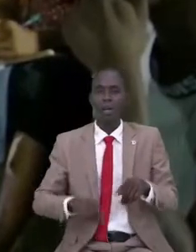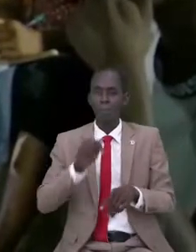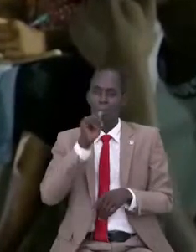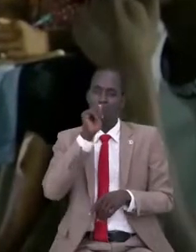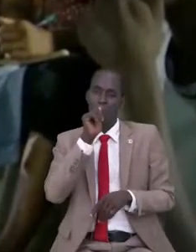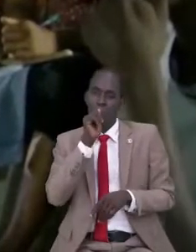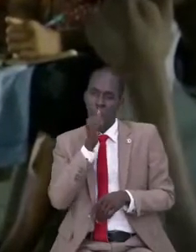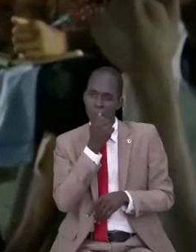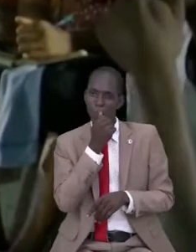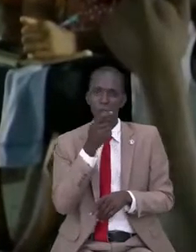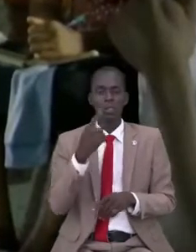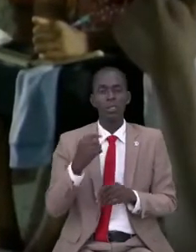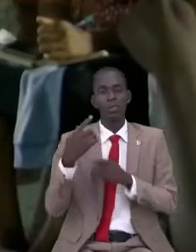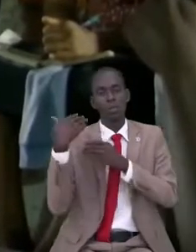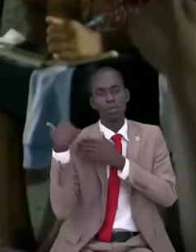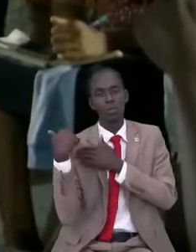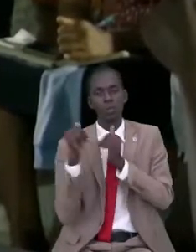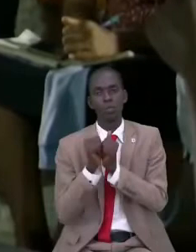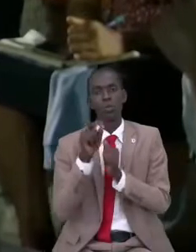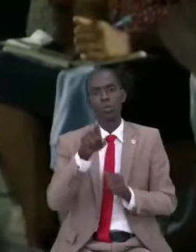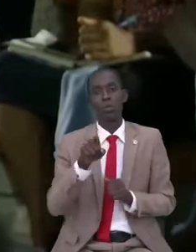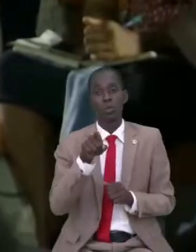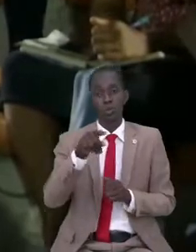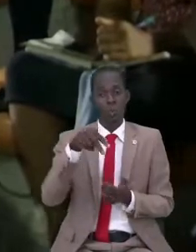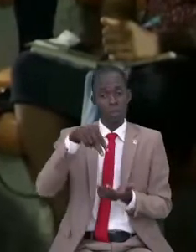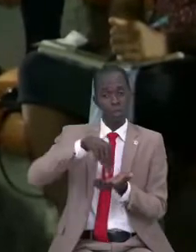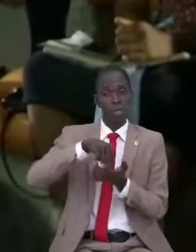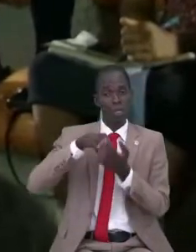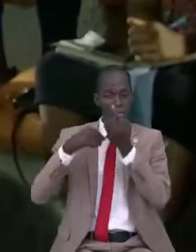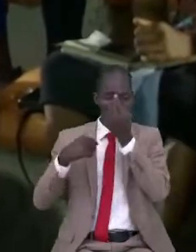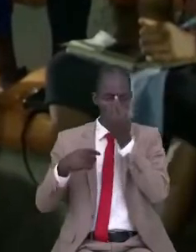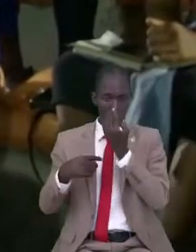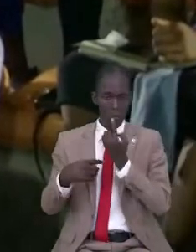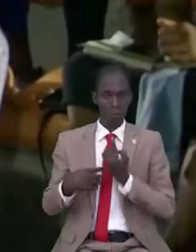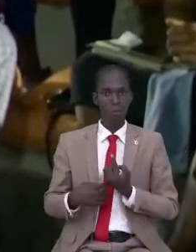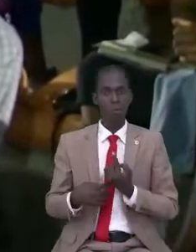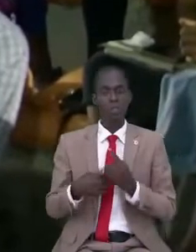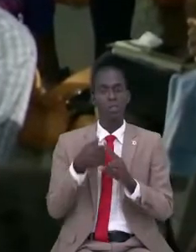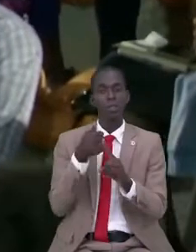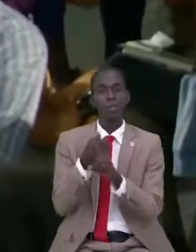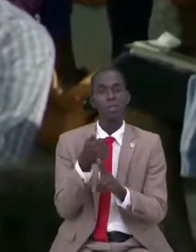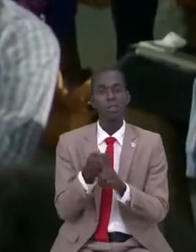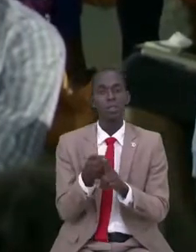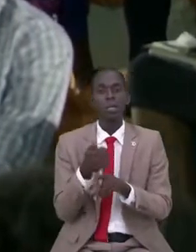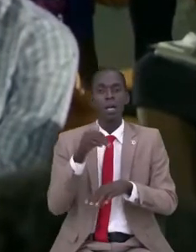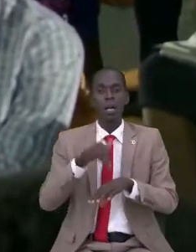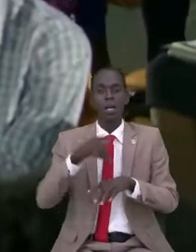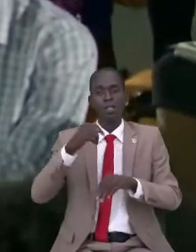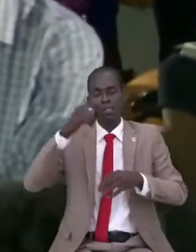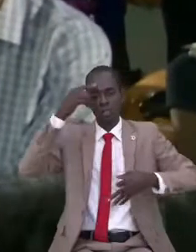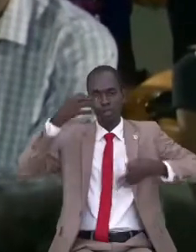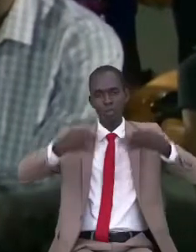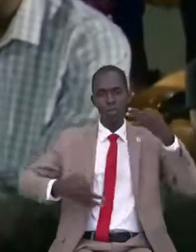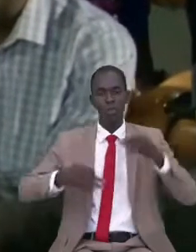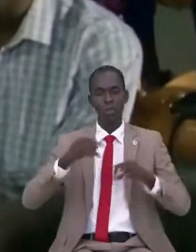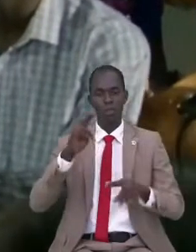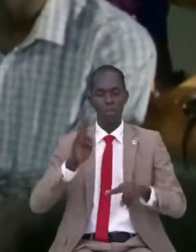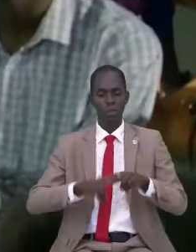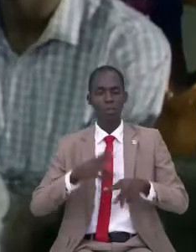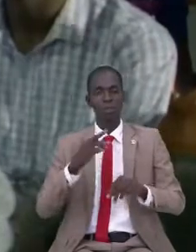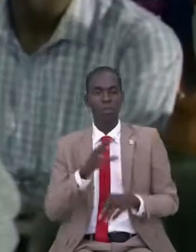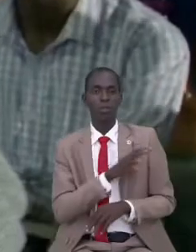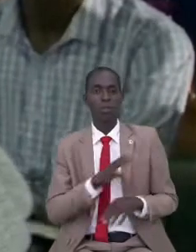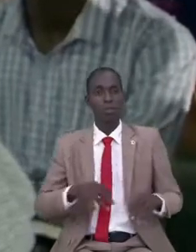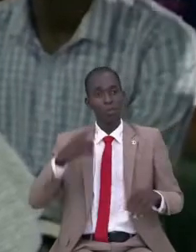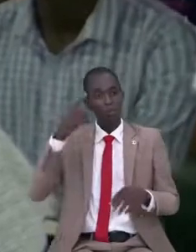the burden with you. You stand by yourself at the judgment seat of Christ. For every